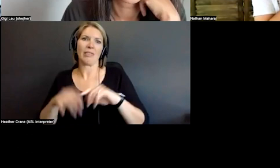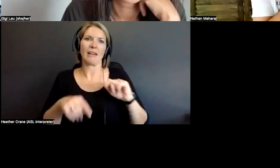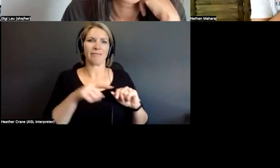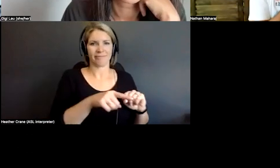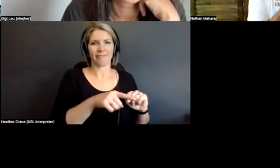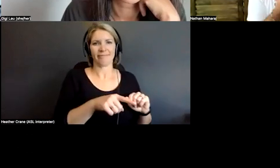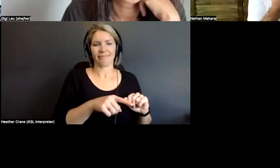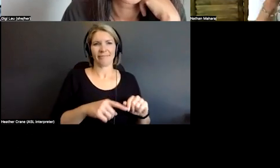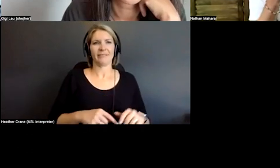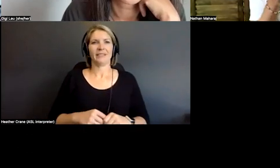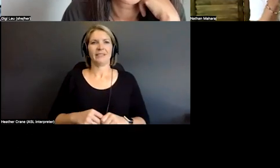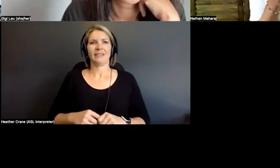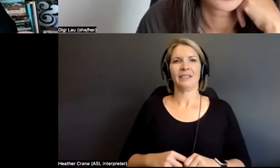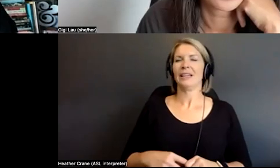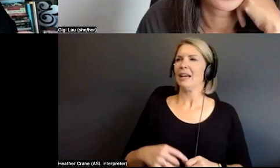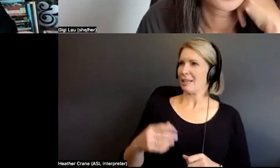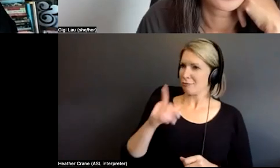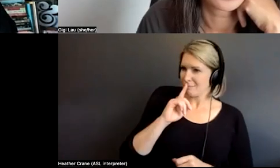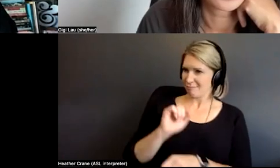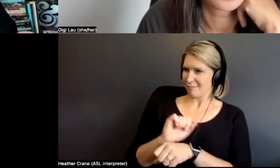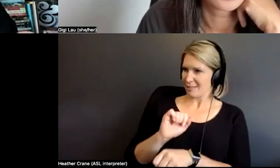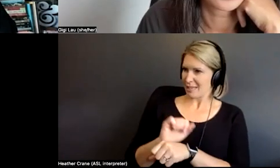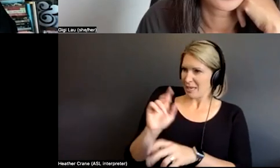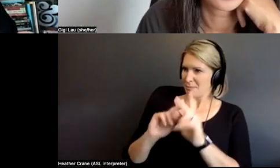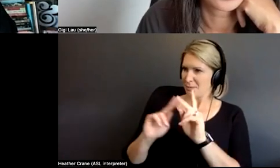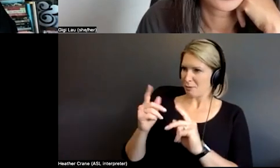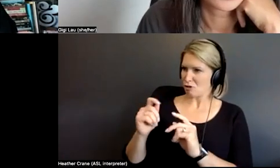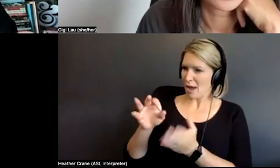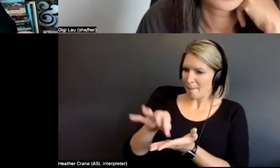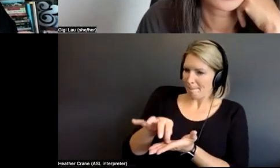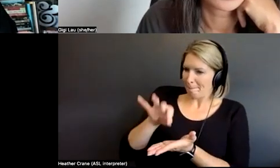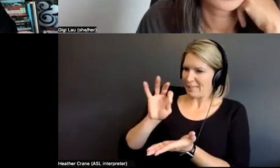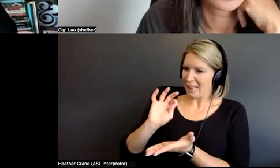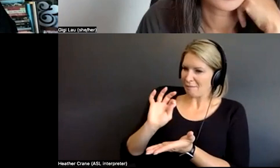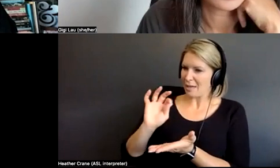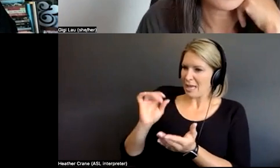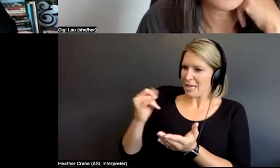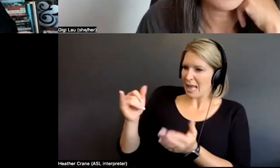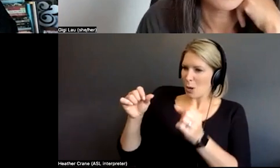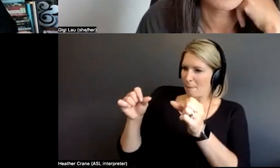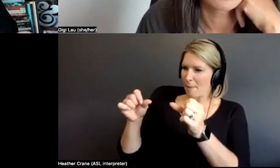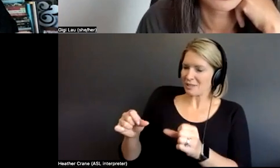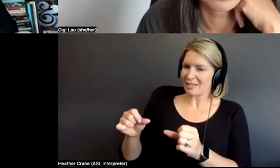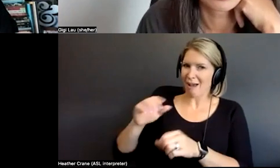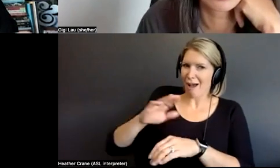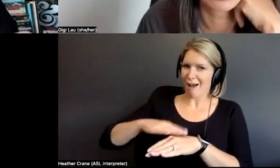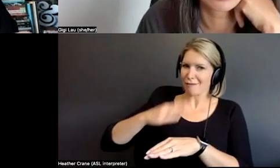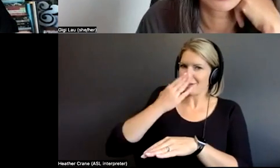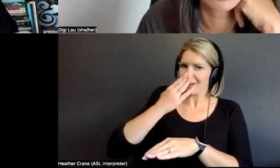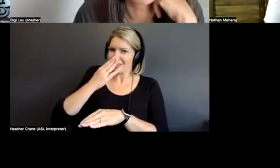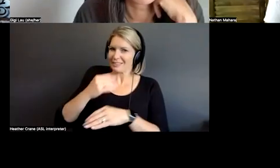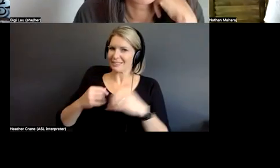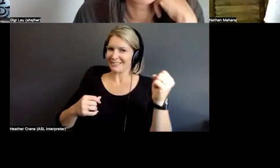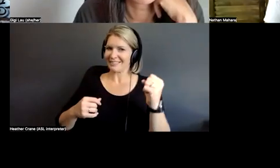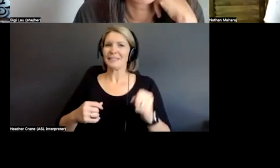I can't believe that people tried to peel the post-it note off. But then I'm thinking to myself, there was a book by Craig Davidson a few years